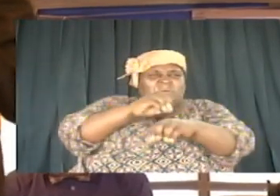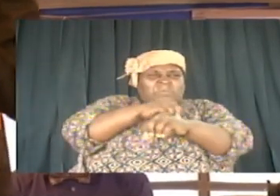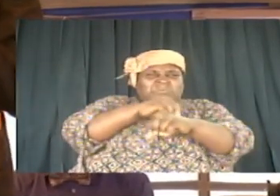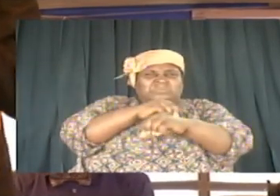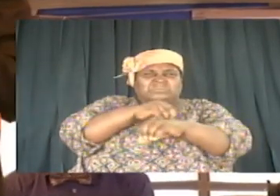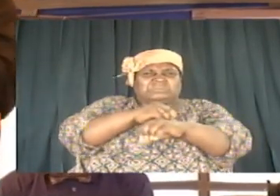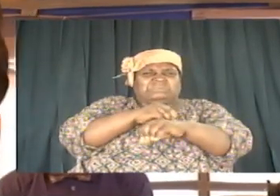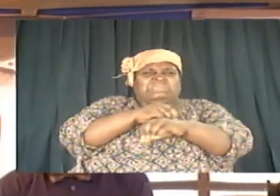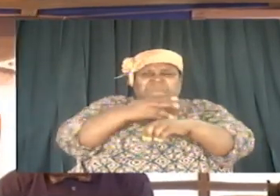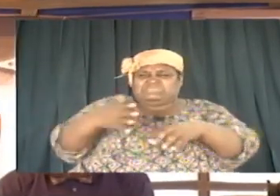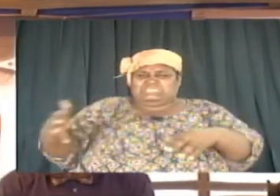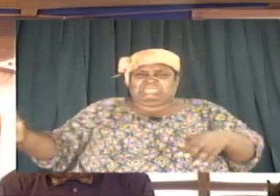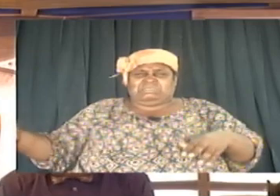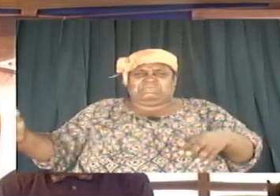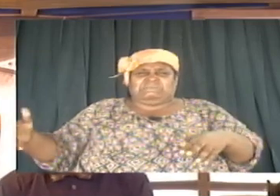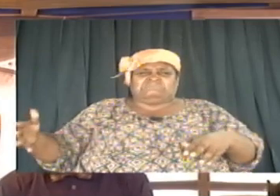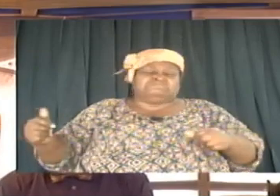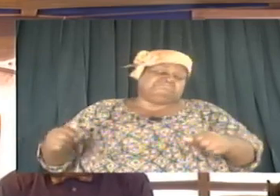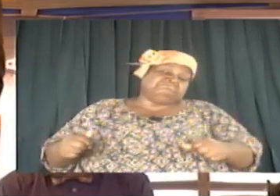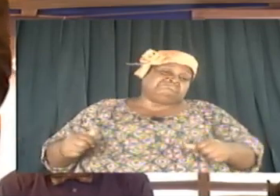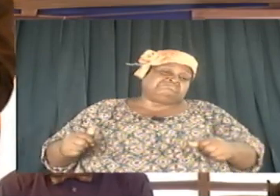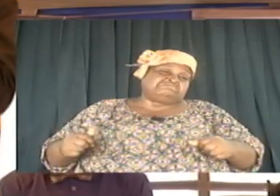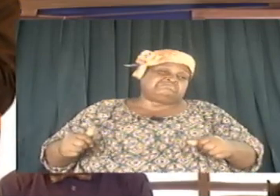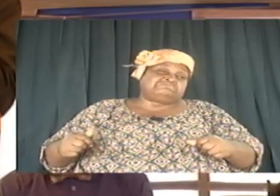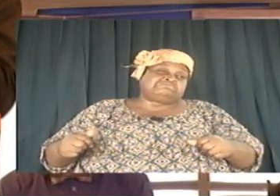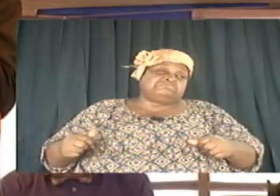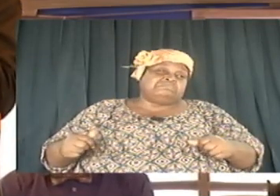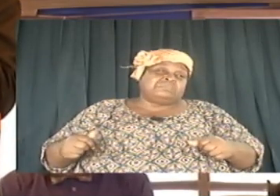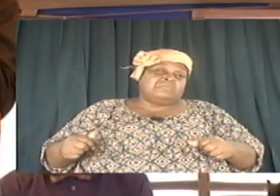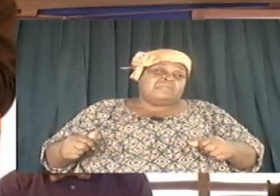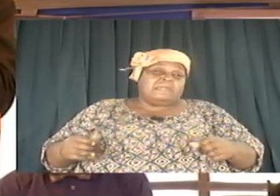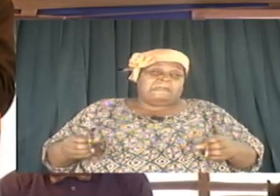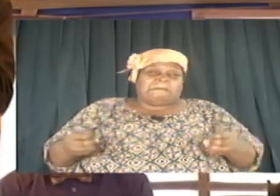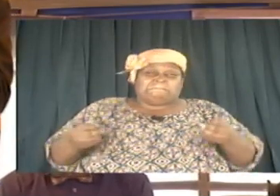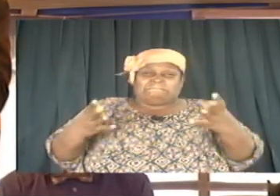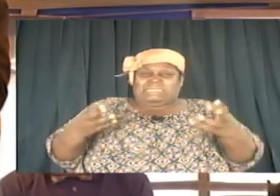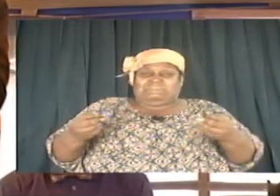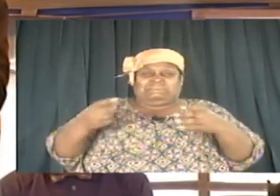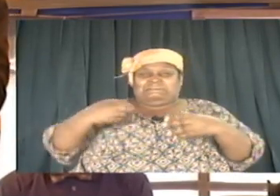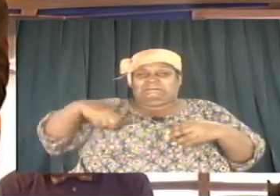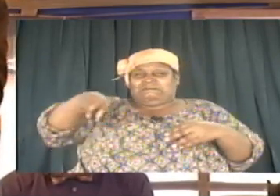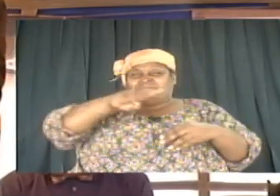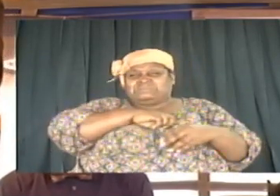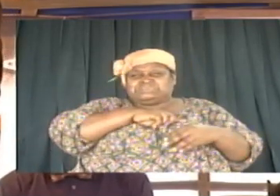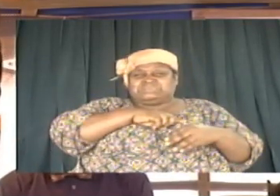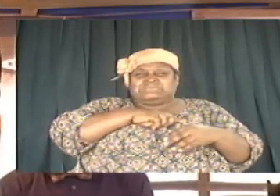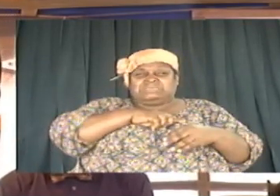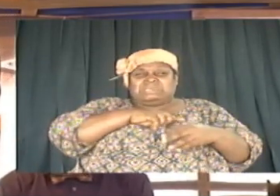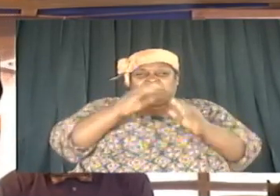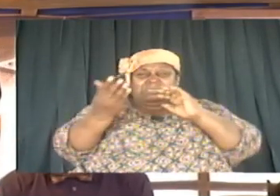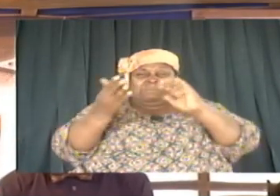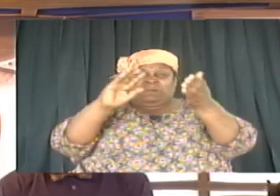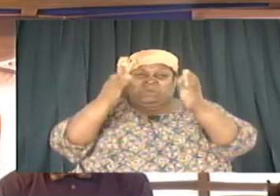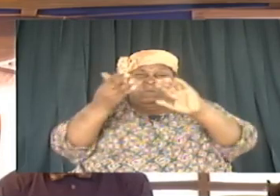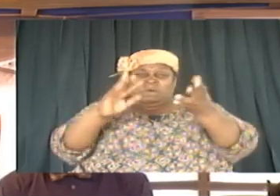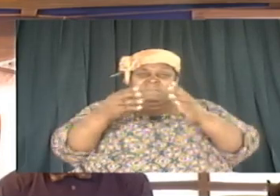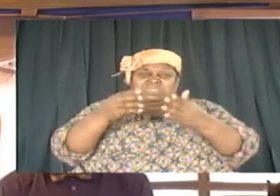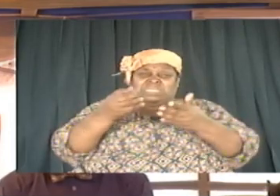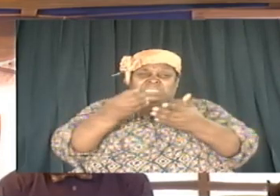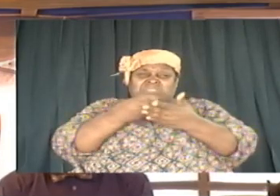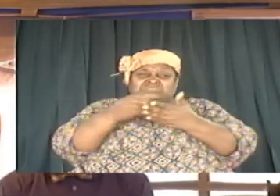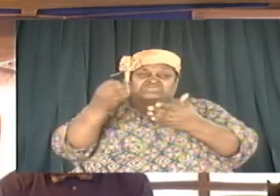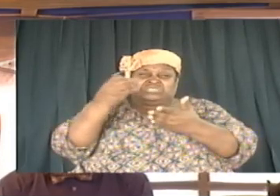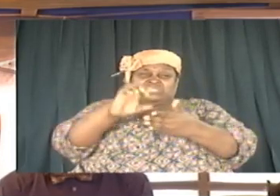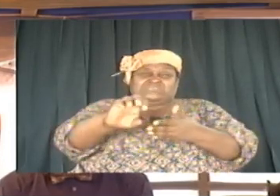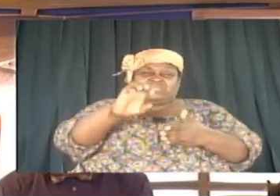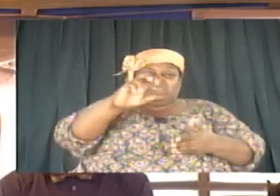thing, because many of us have made it to become cheap and regular, and we do one thing now and we have Lord's